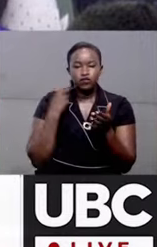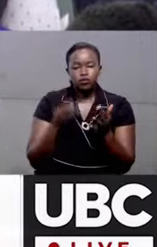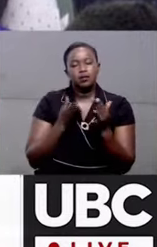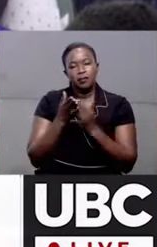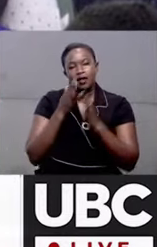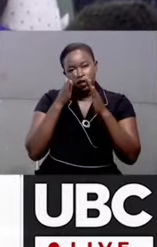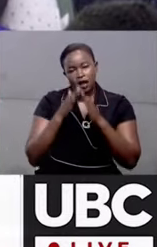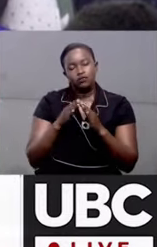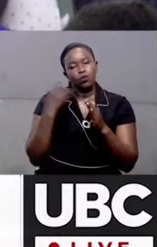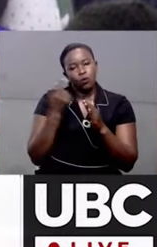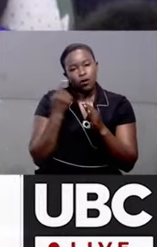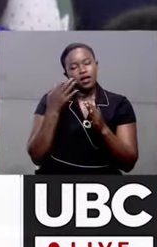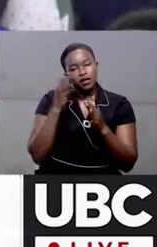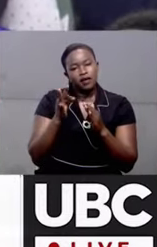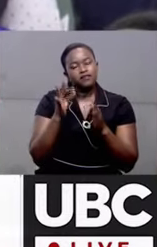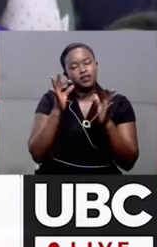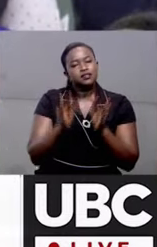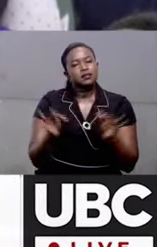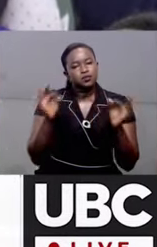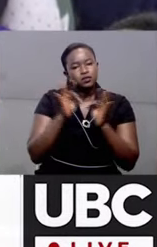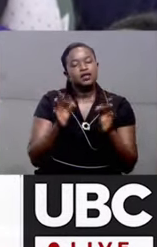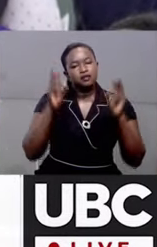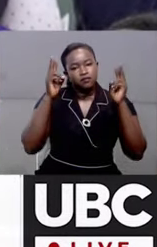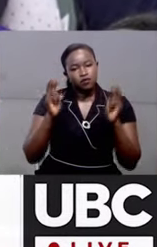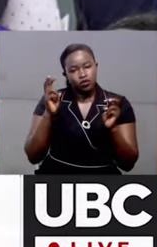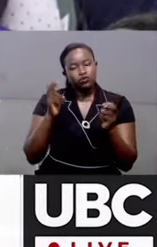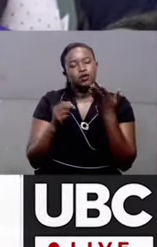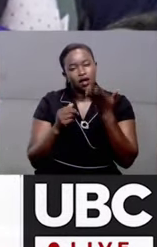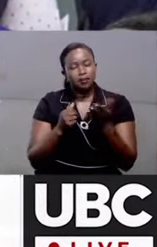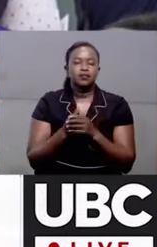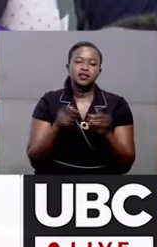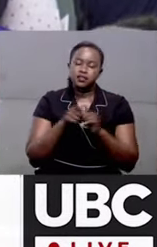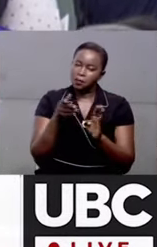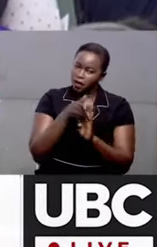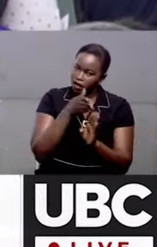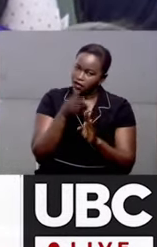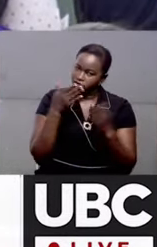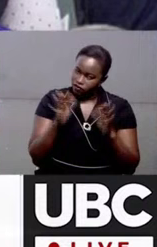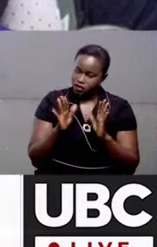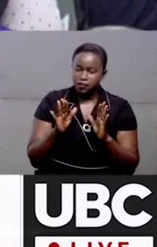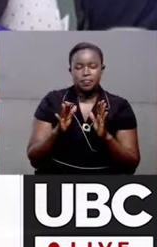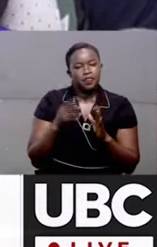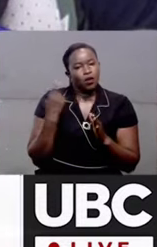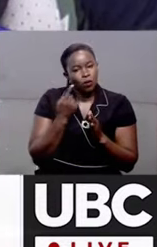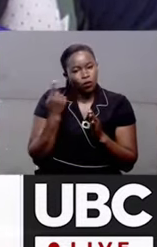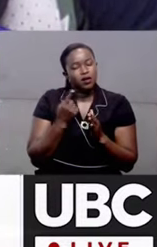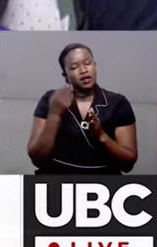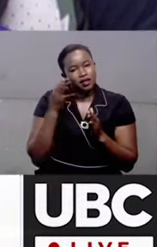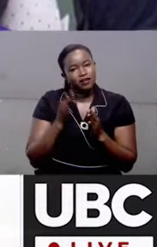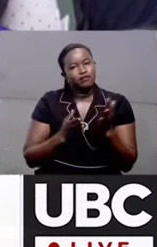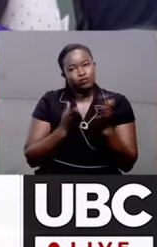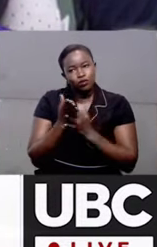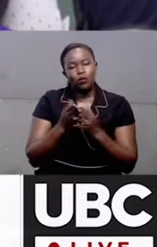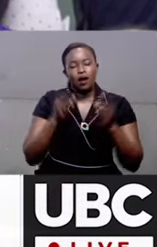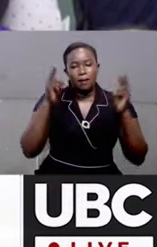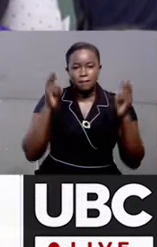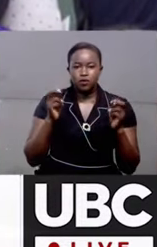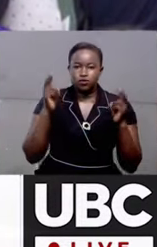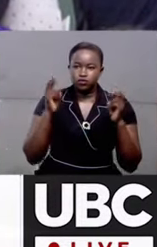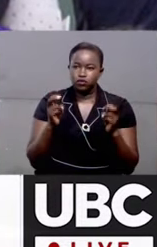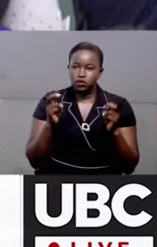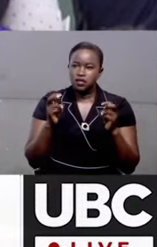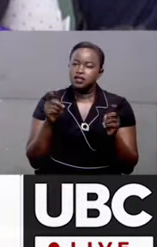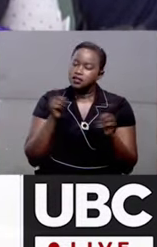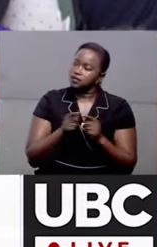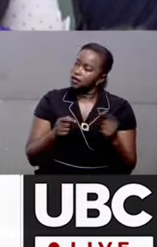upon substantive motion. And you've ruled. Your ruling, unless through a motion, and it's true, she